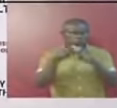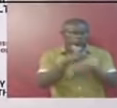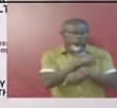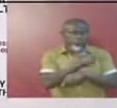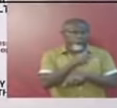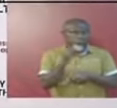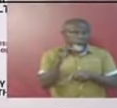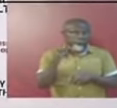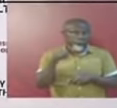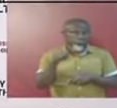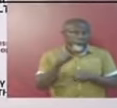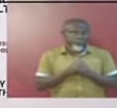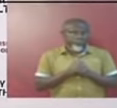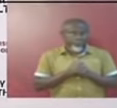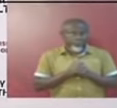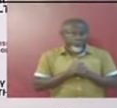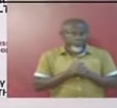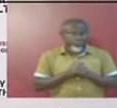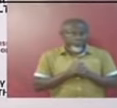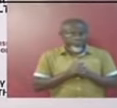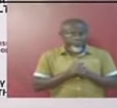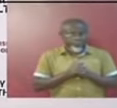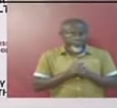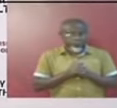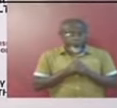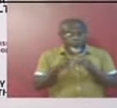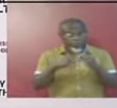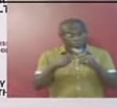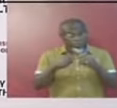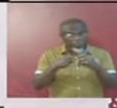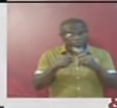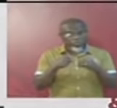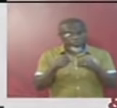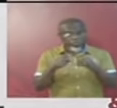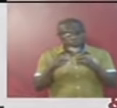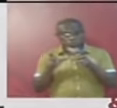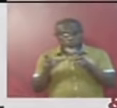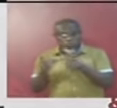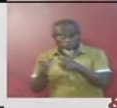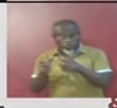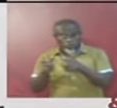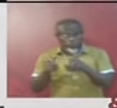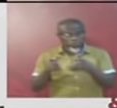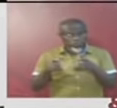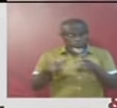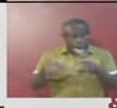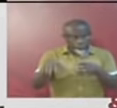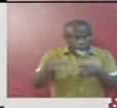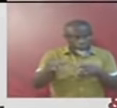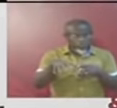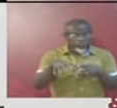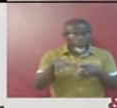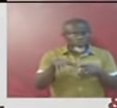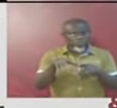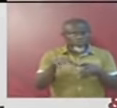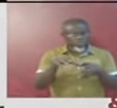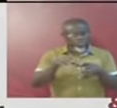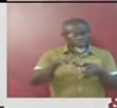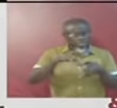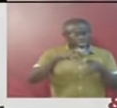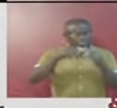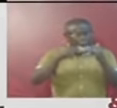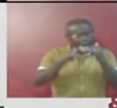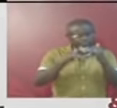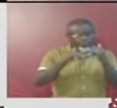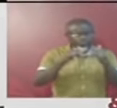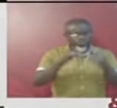you. Yeah, in terms of the quarantine facilities, it varies a little bit between 350 and 400 rooms. Sometimes if you have positive